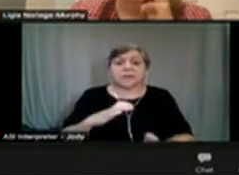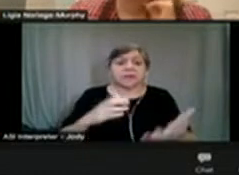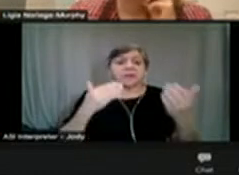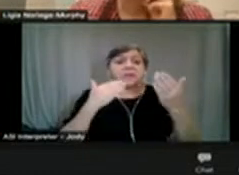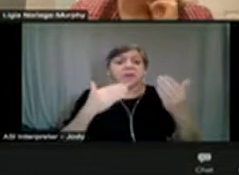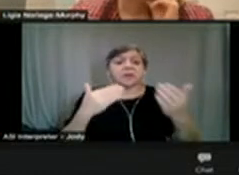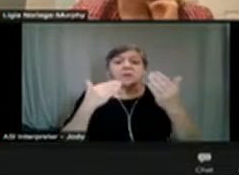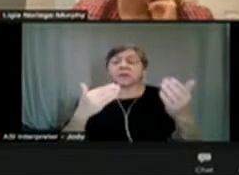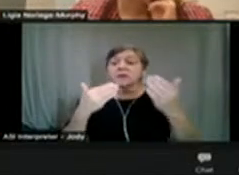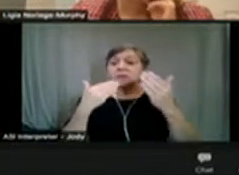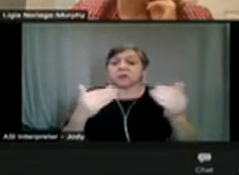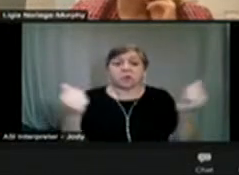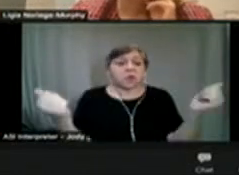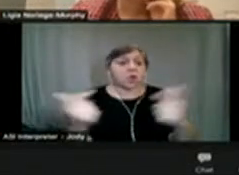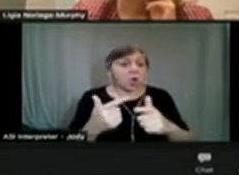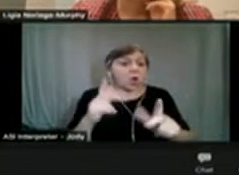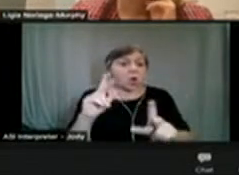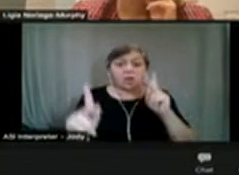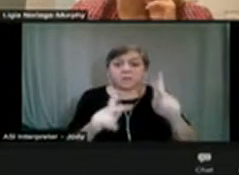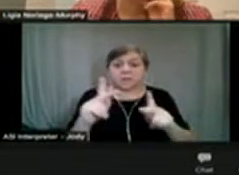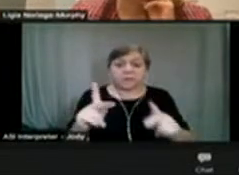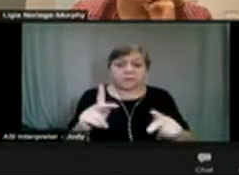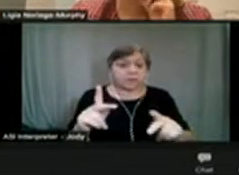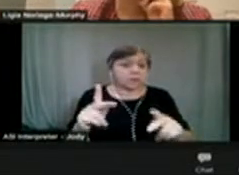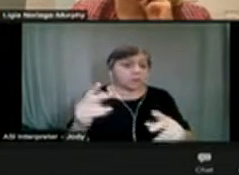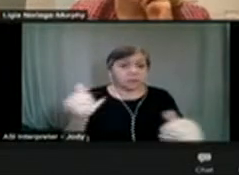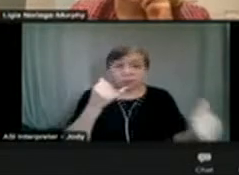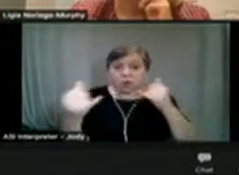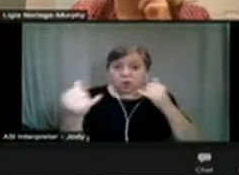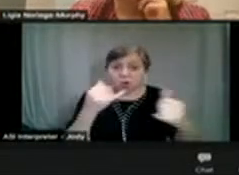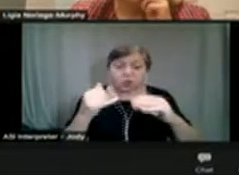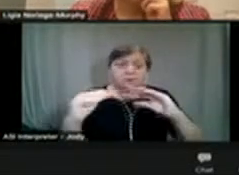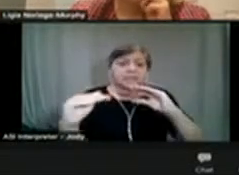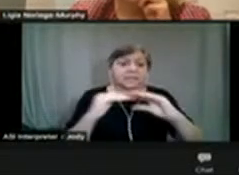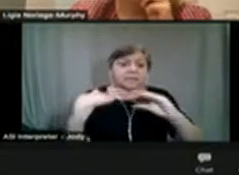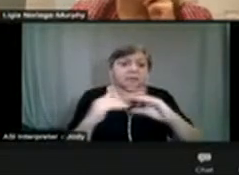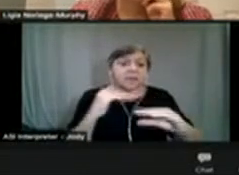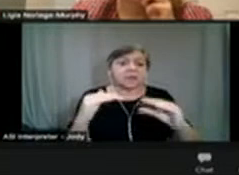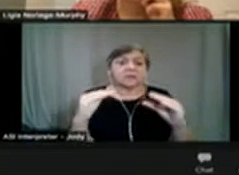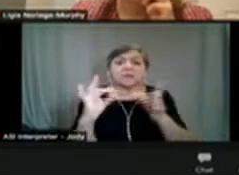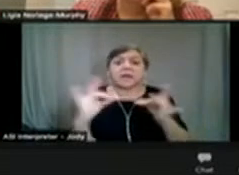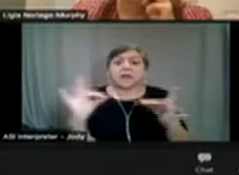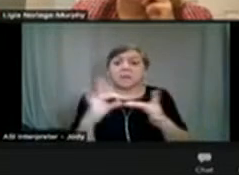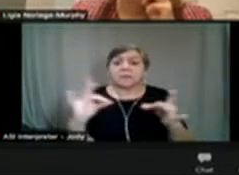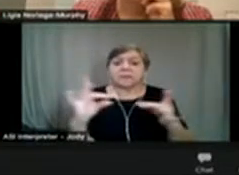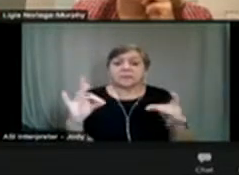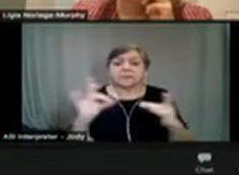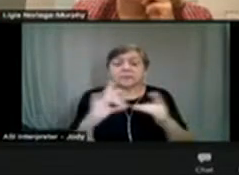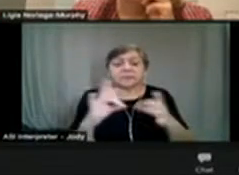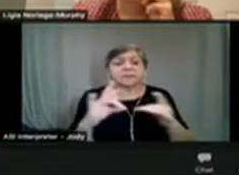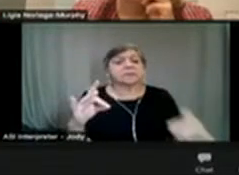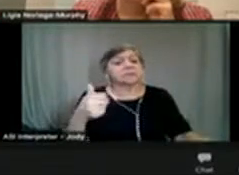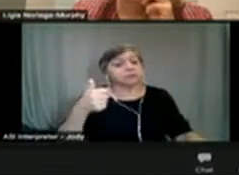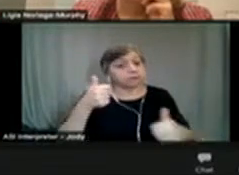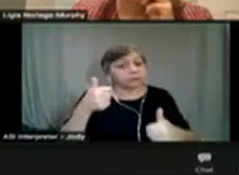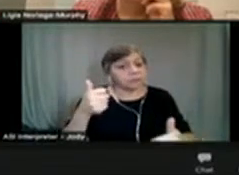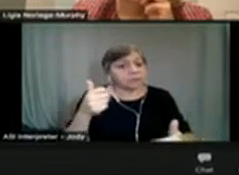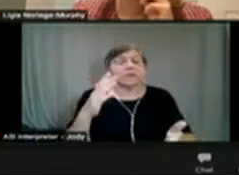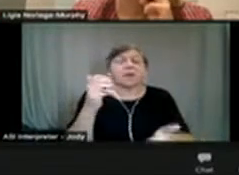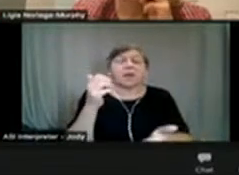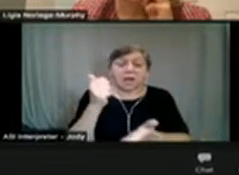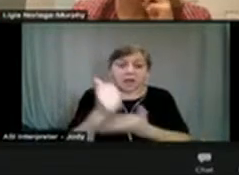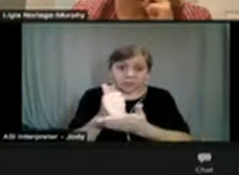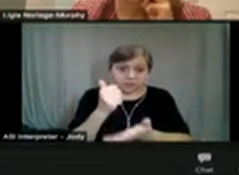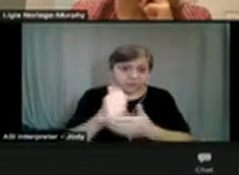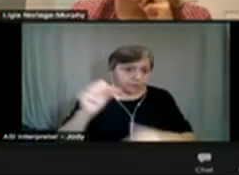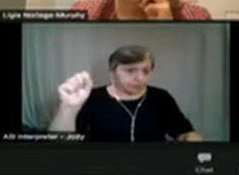have emailed us, that have called us. I thought all the comments were very well made and were helpful